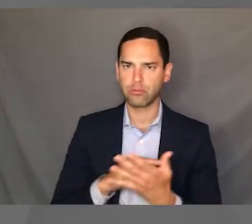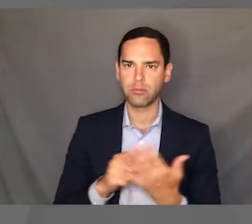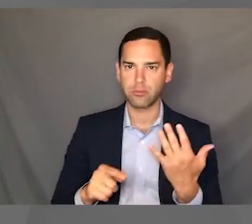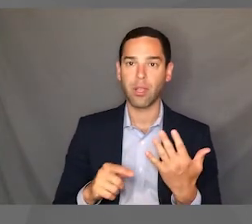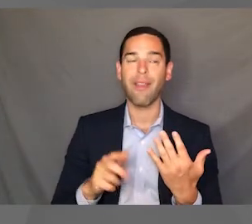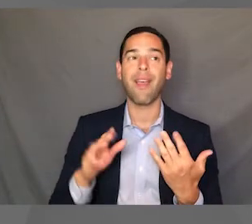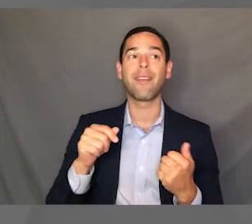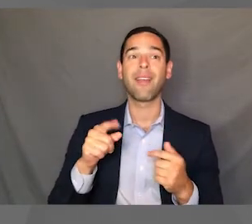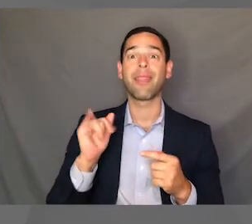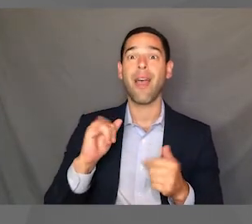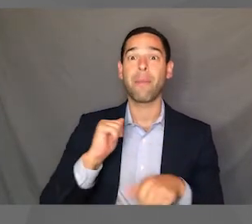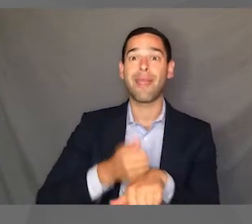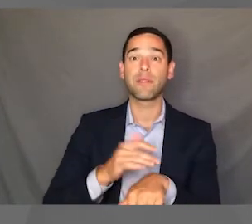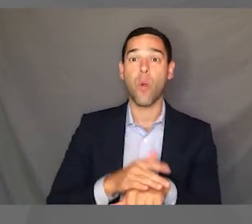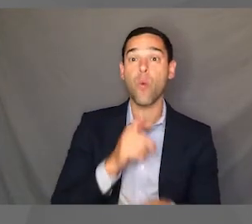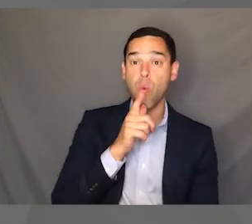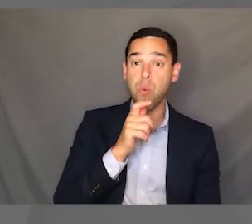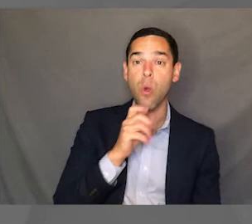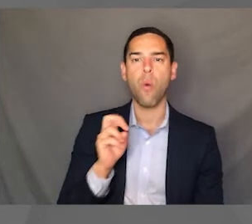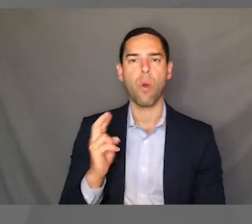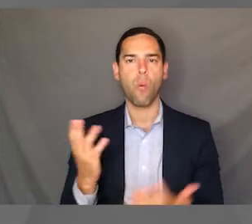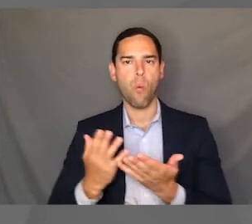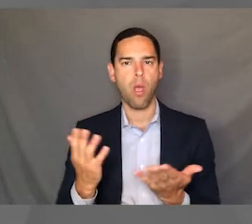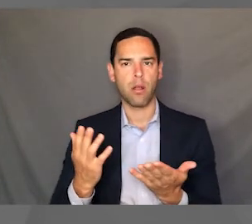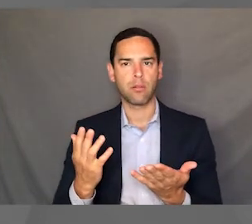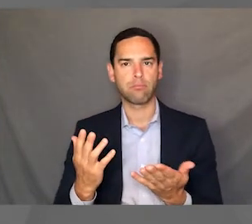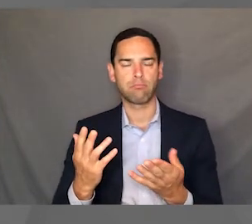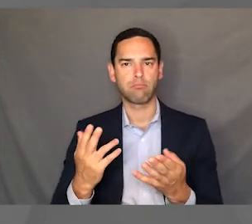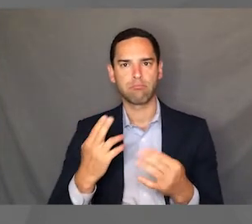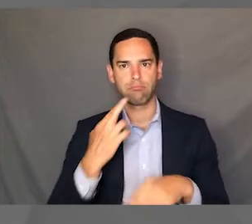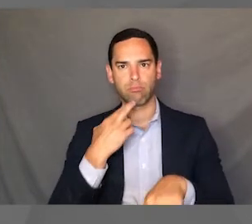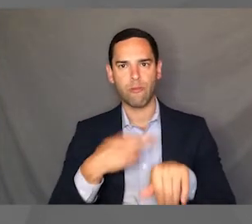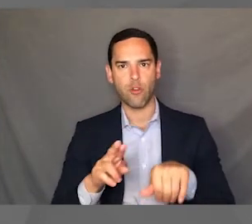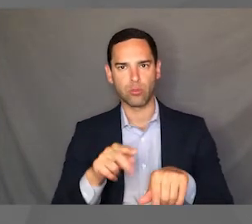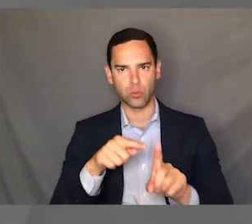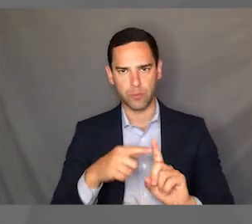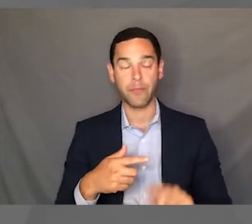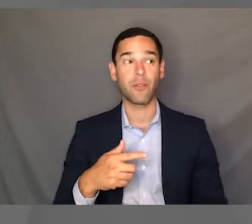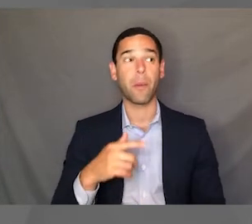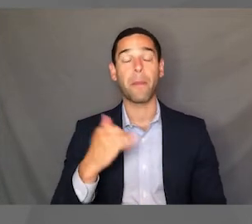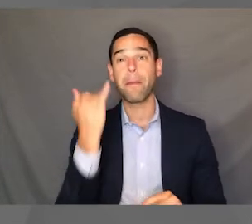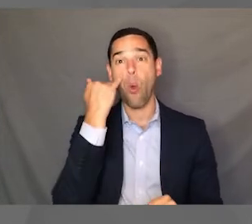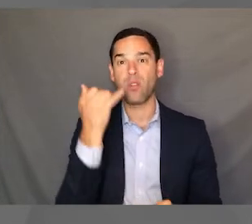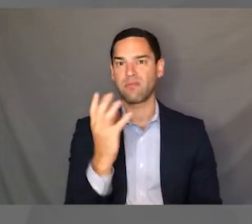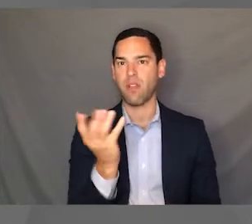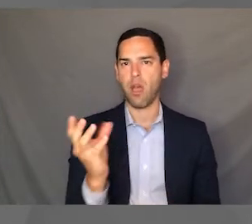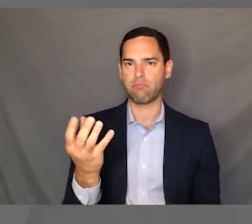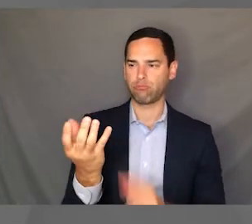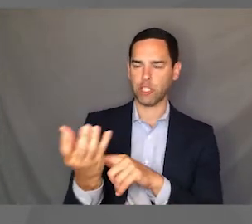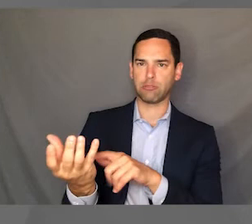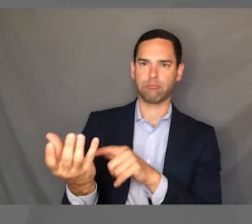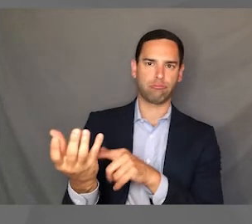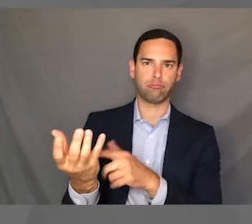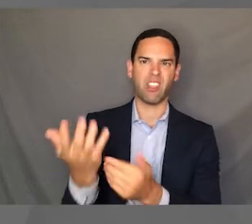what you're referring to. So if we're referring to a what, an item, an